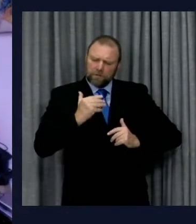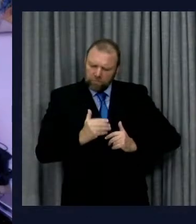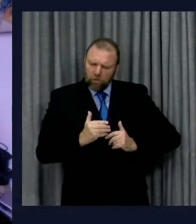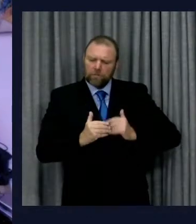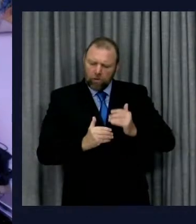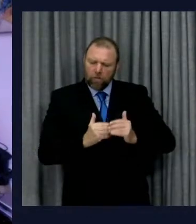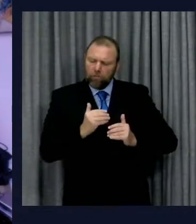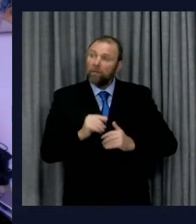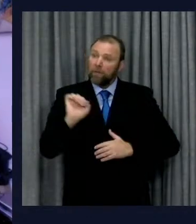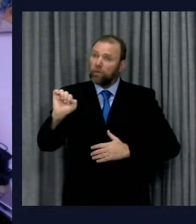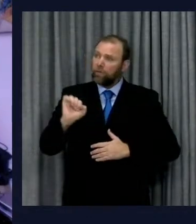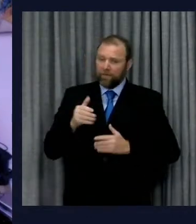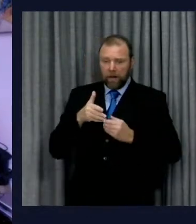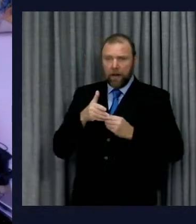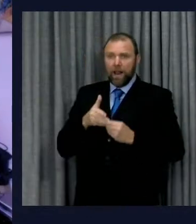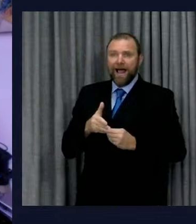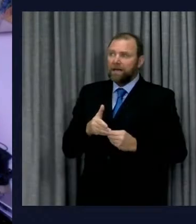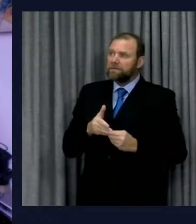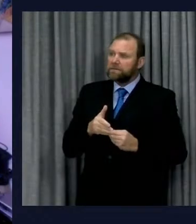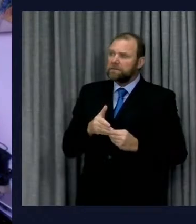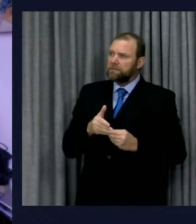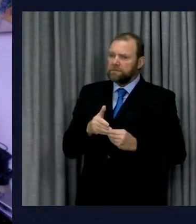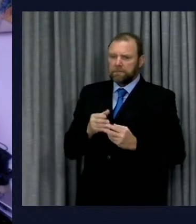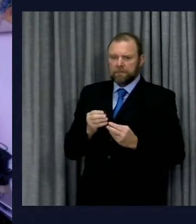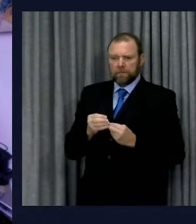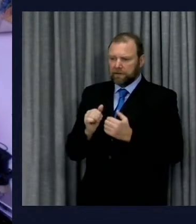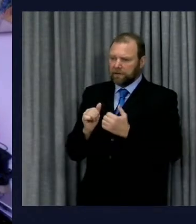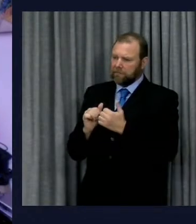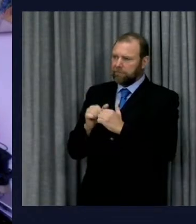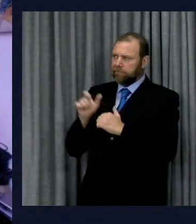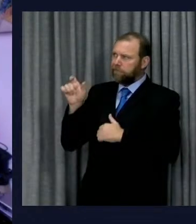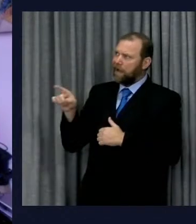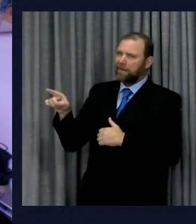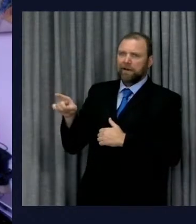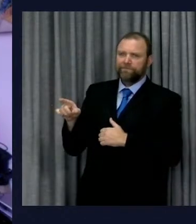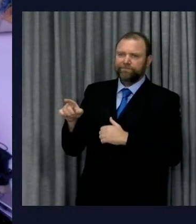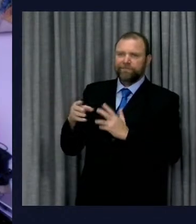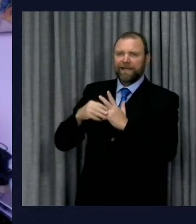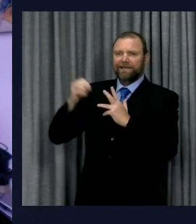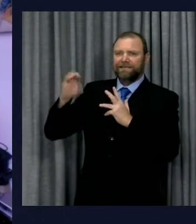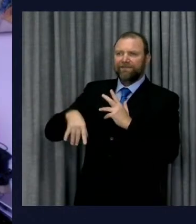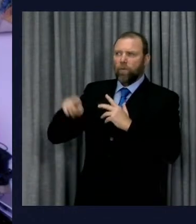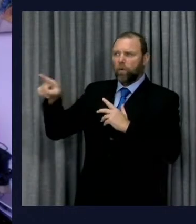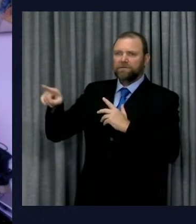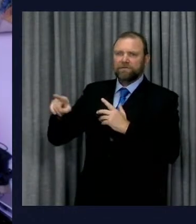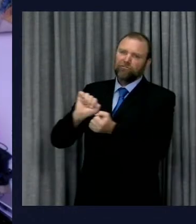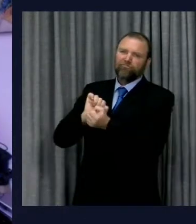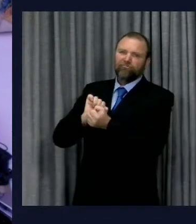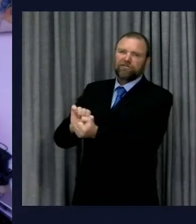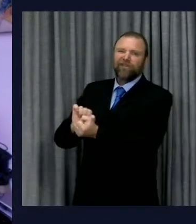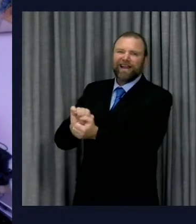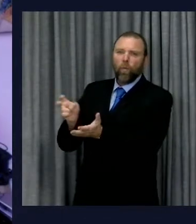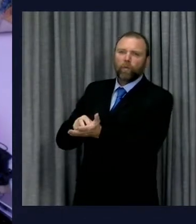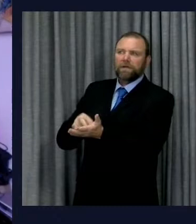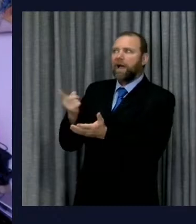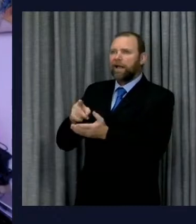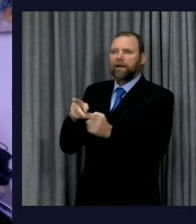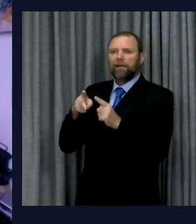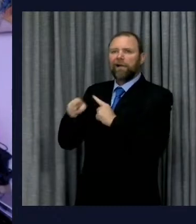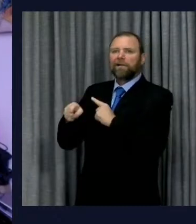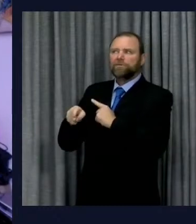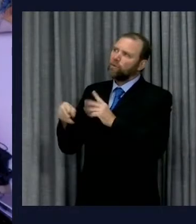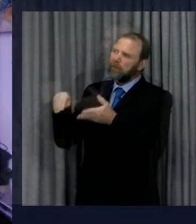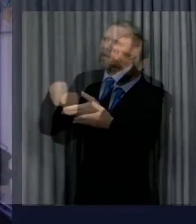the people of Wales with a partner best described as divorced, with a restraining order in place and cuts to payments to the